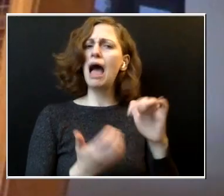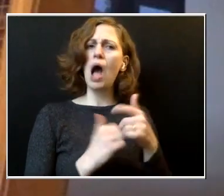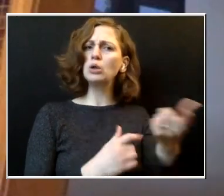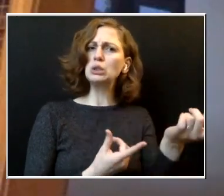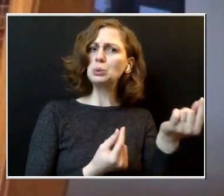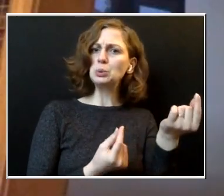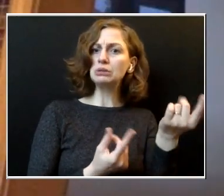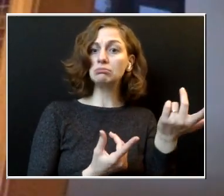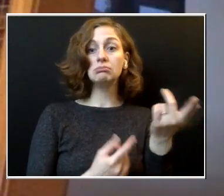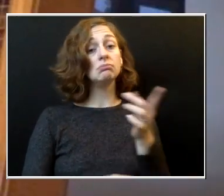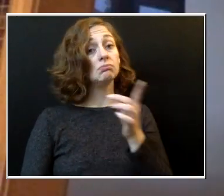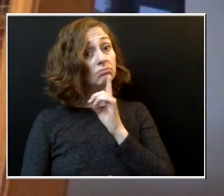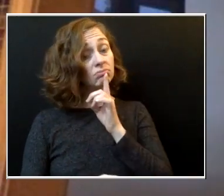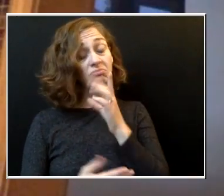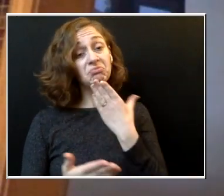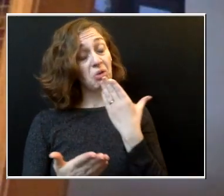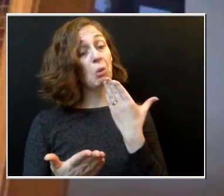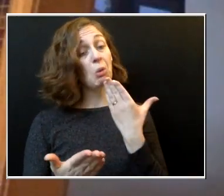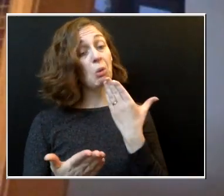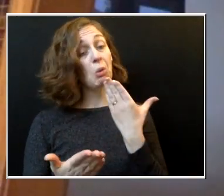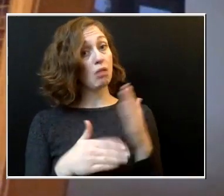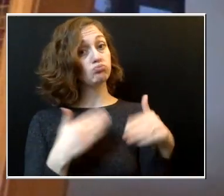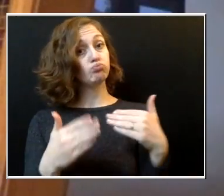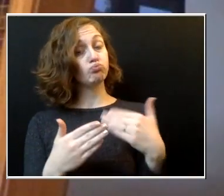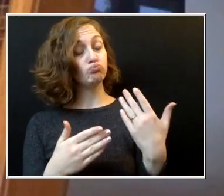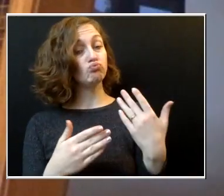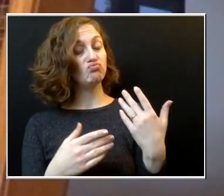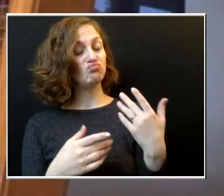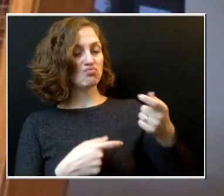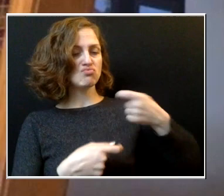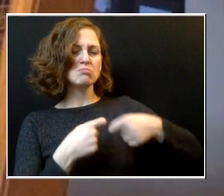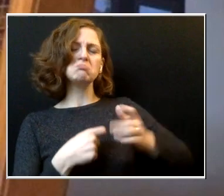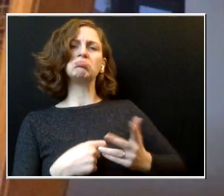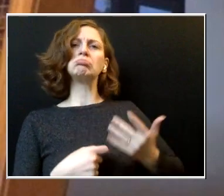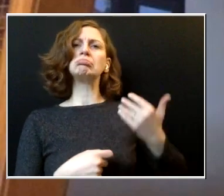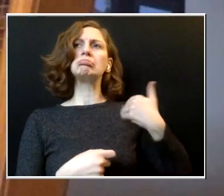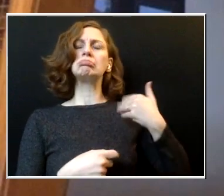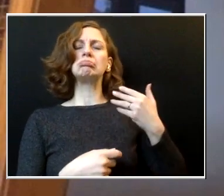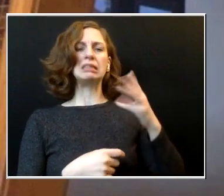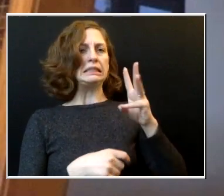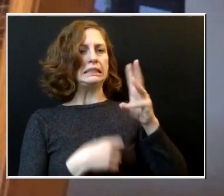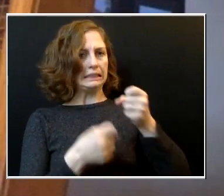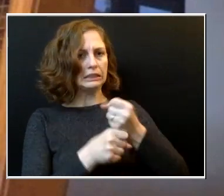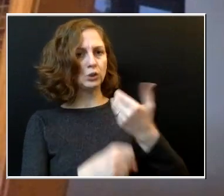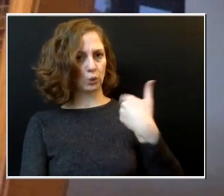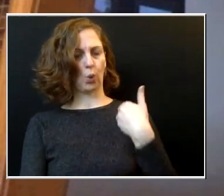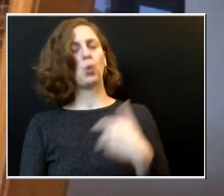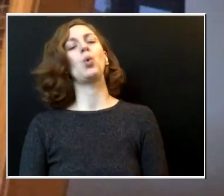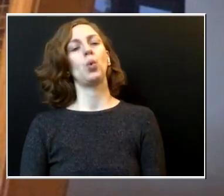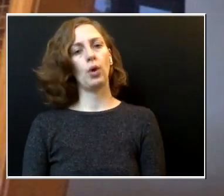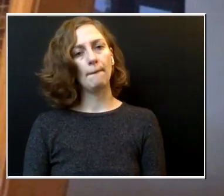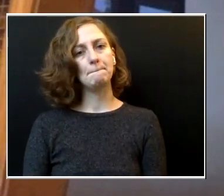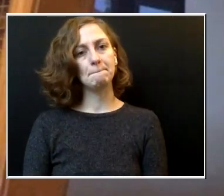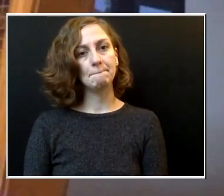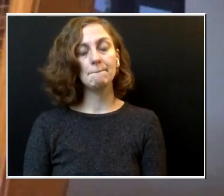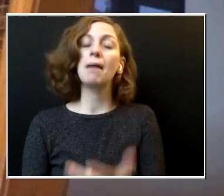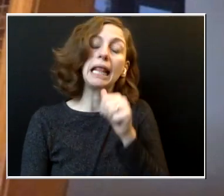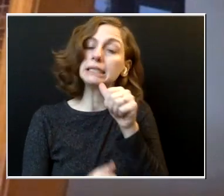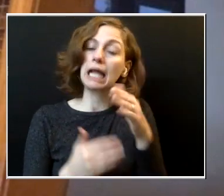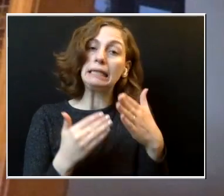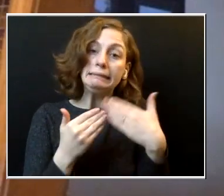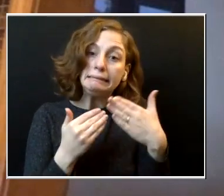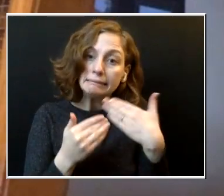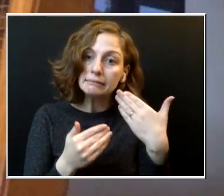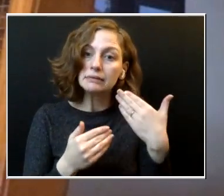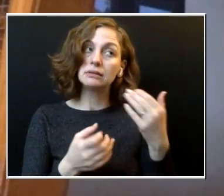He's doing very well. He's about 6 years out now, and it's not easy. He takes a lot of